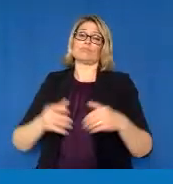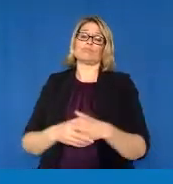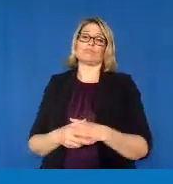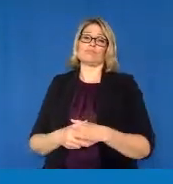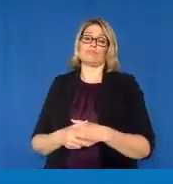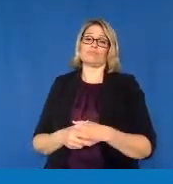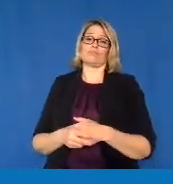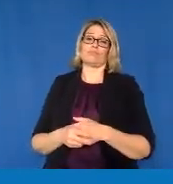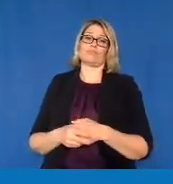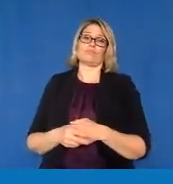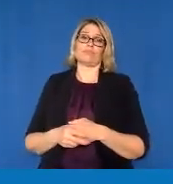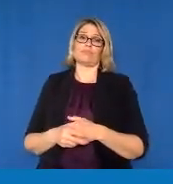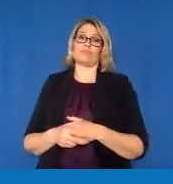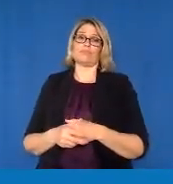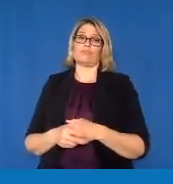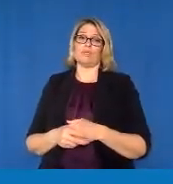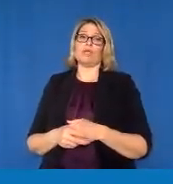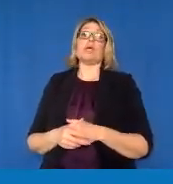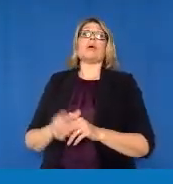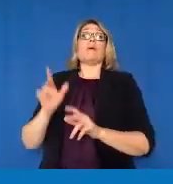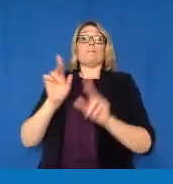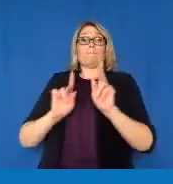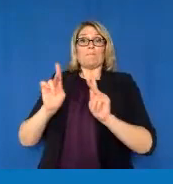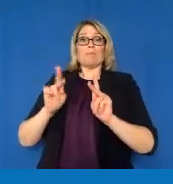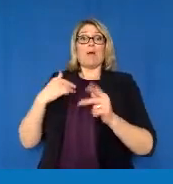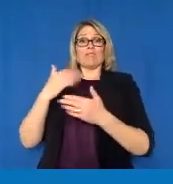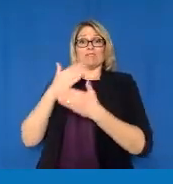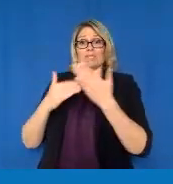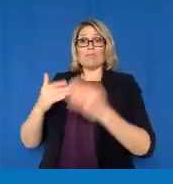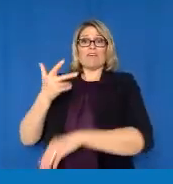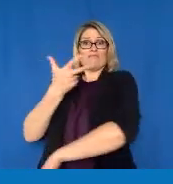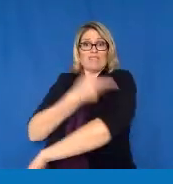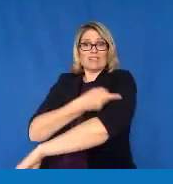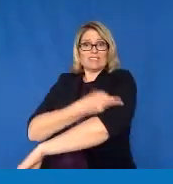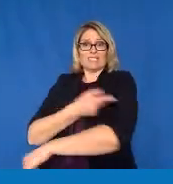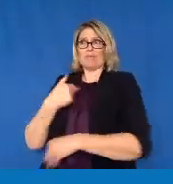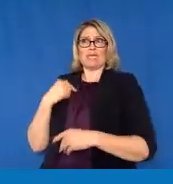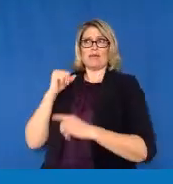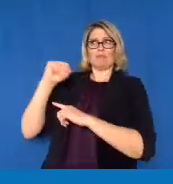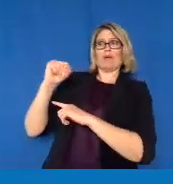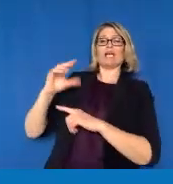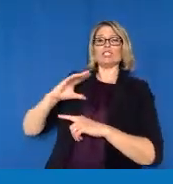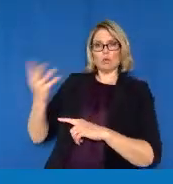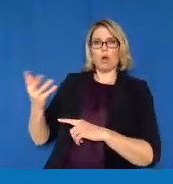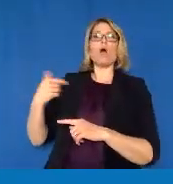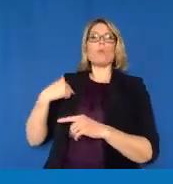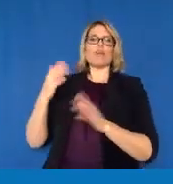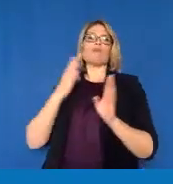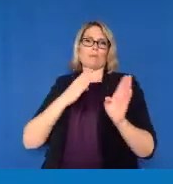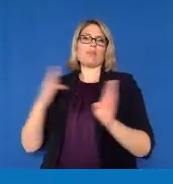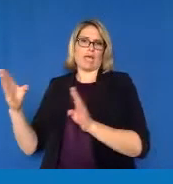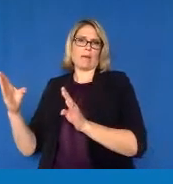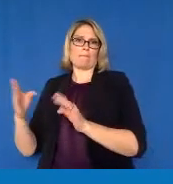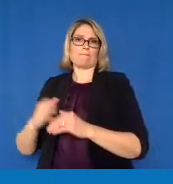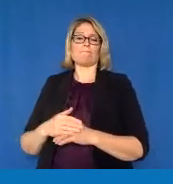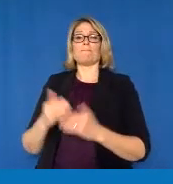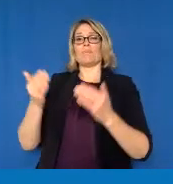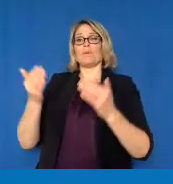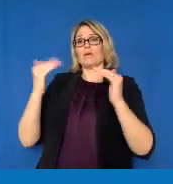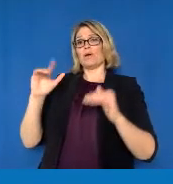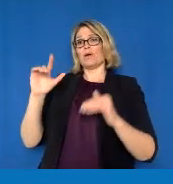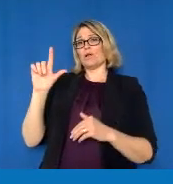and especially people who do have some vaccine hesitancy. Thank you. Laura Brown, CTV.